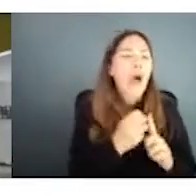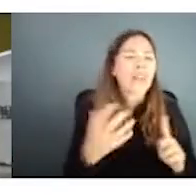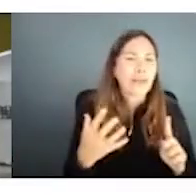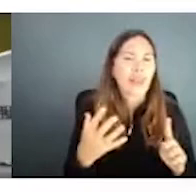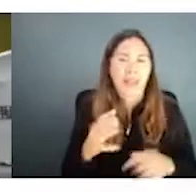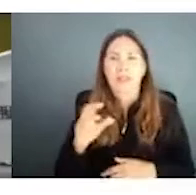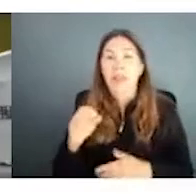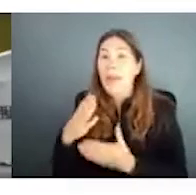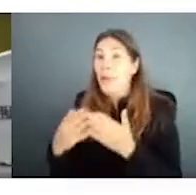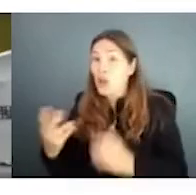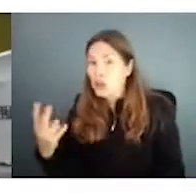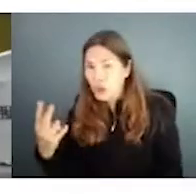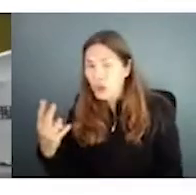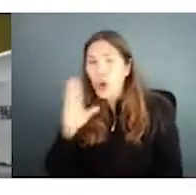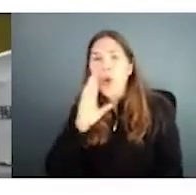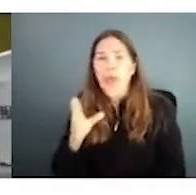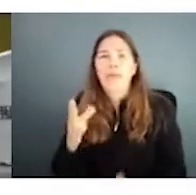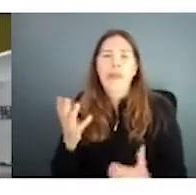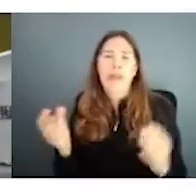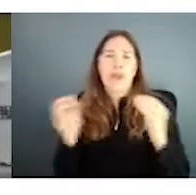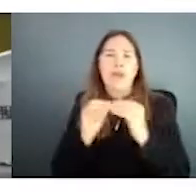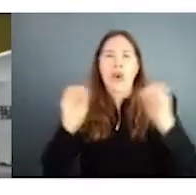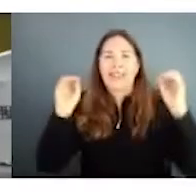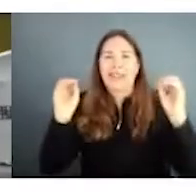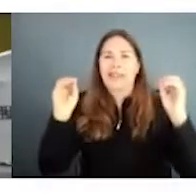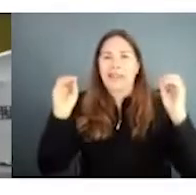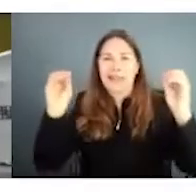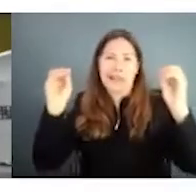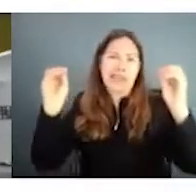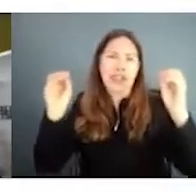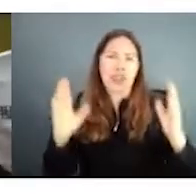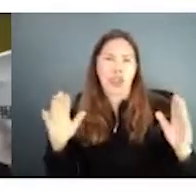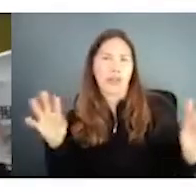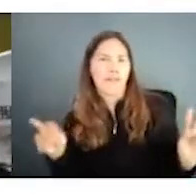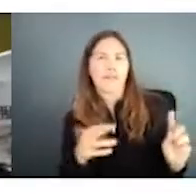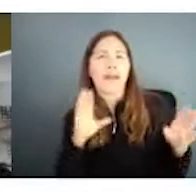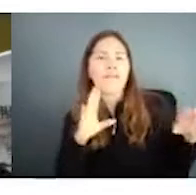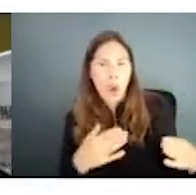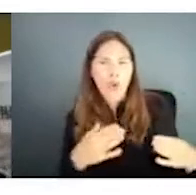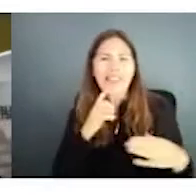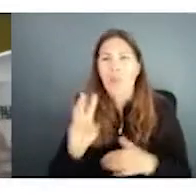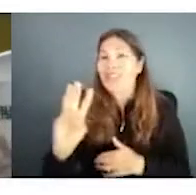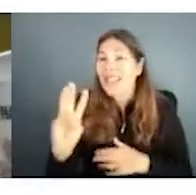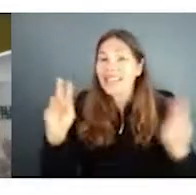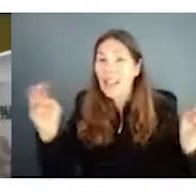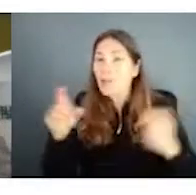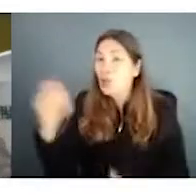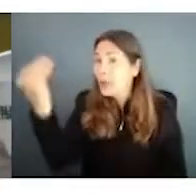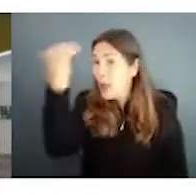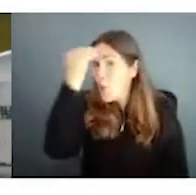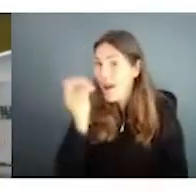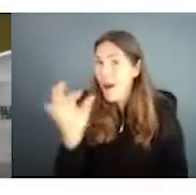then part 2 would be more teacher oriented. It was 6 topics that you should be aware of that